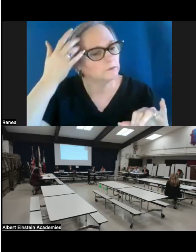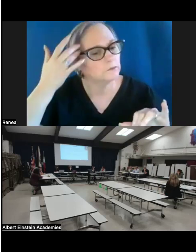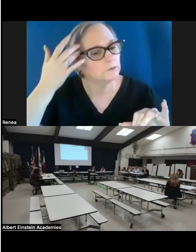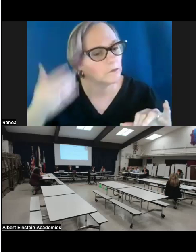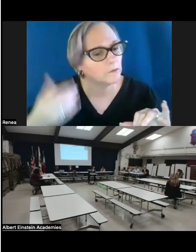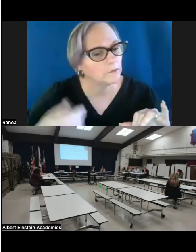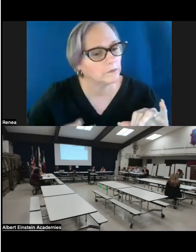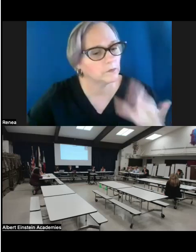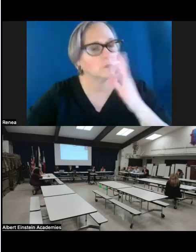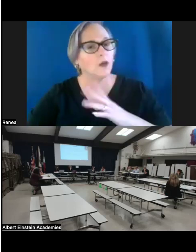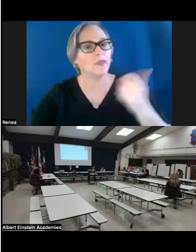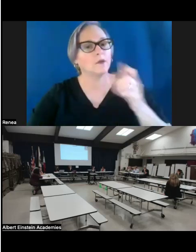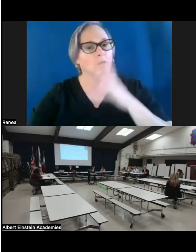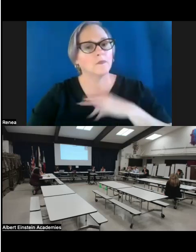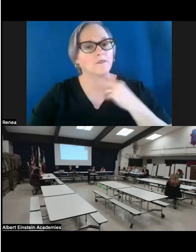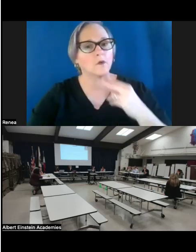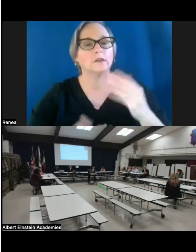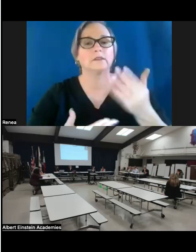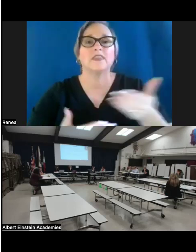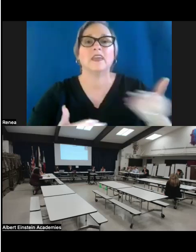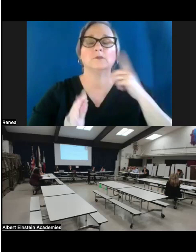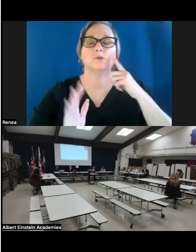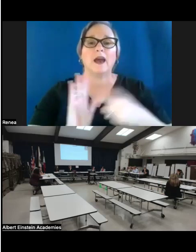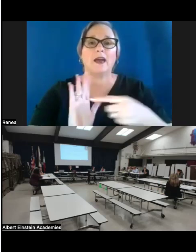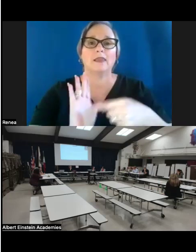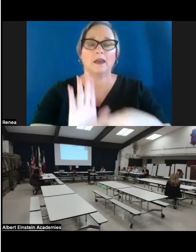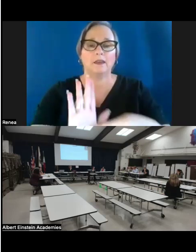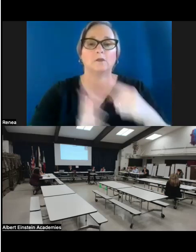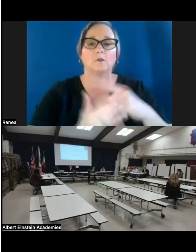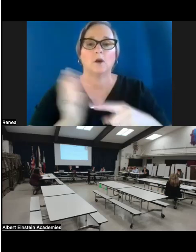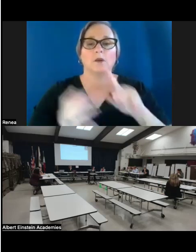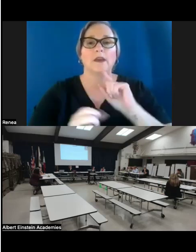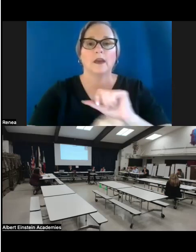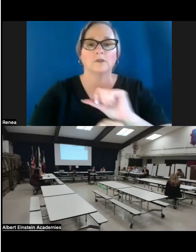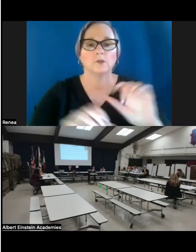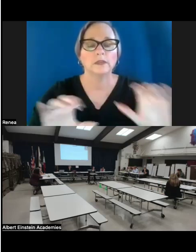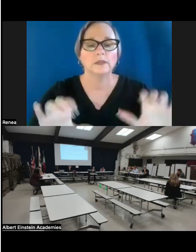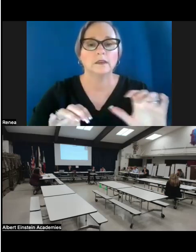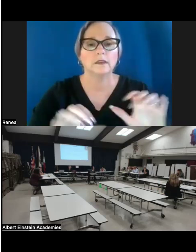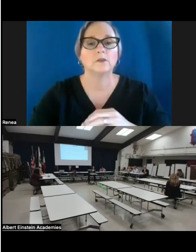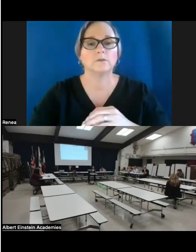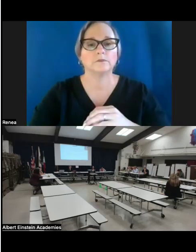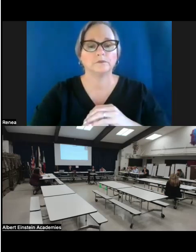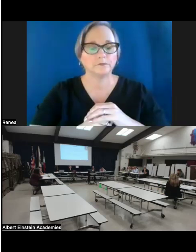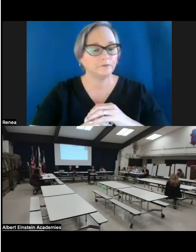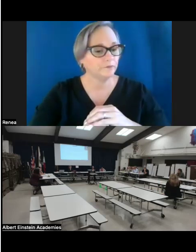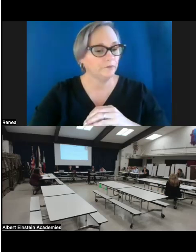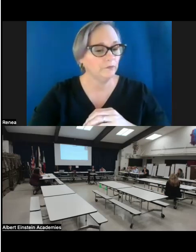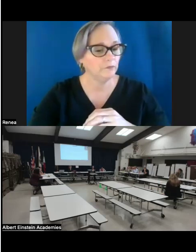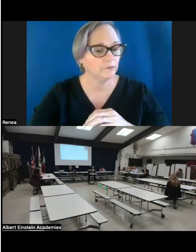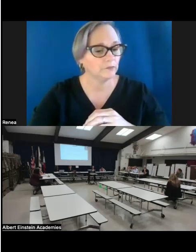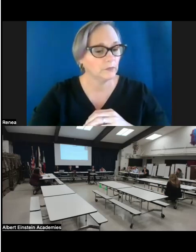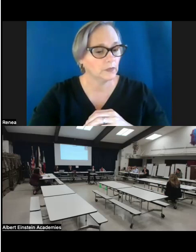that we actually did. So, very well put, Sarah, very well. So essentially, that's